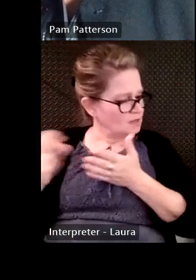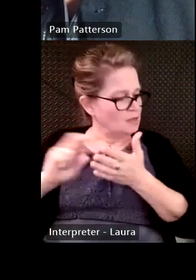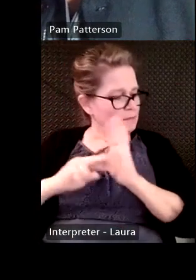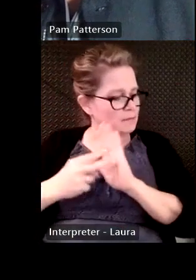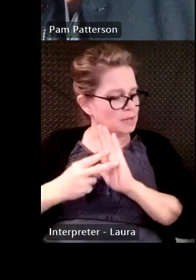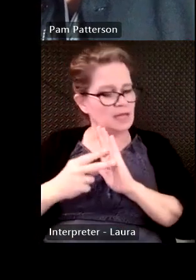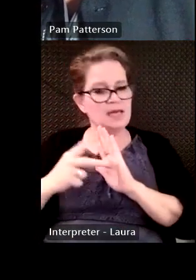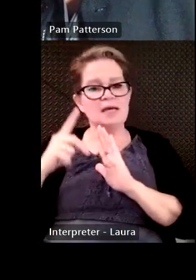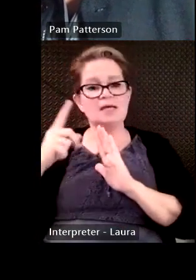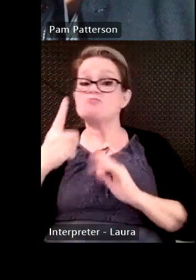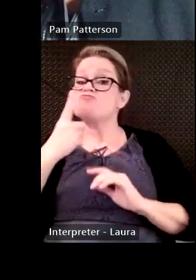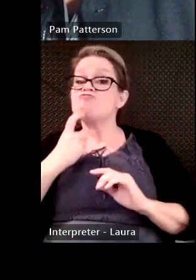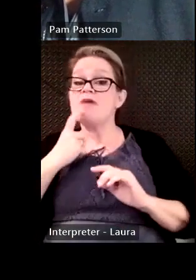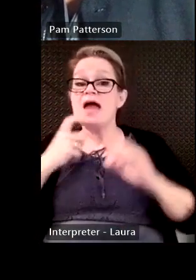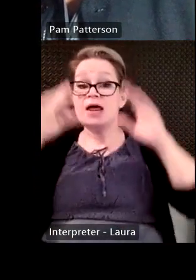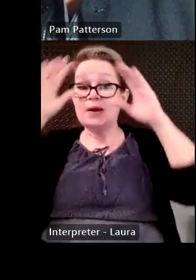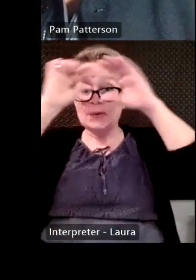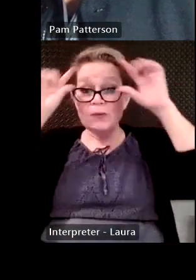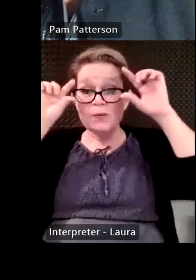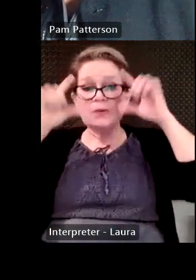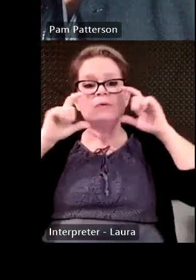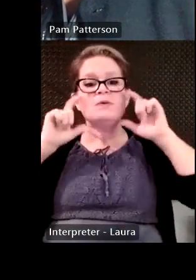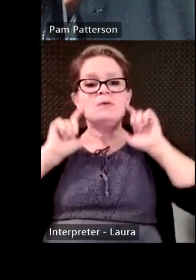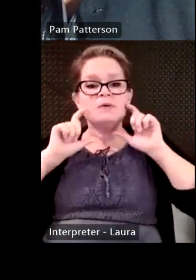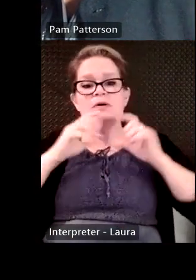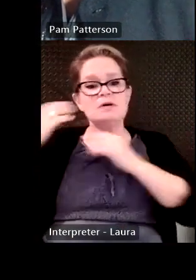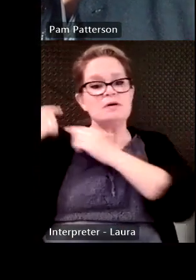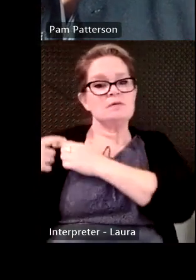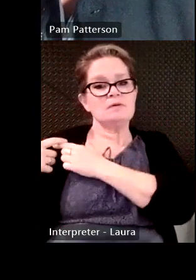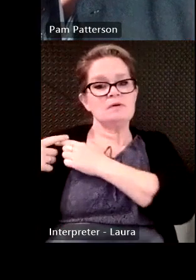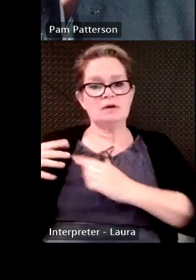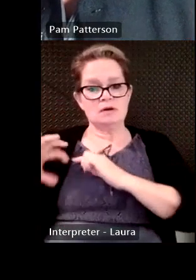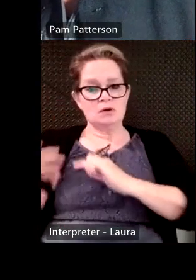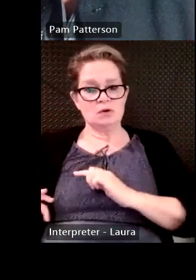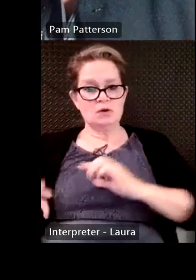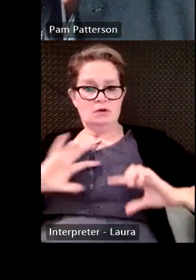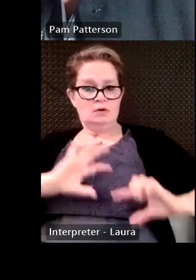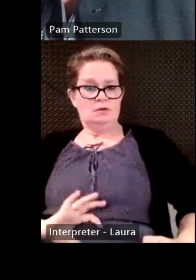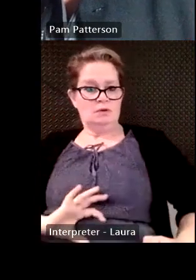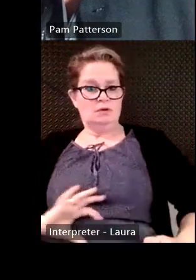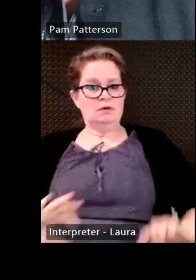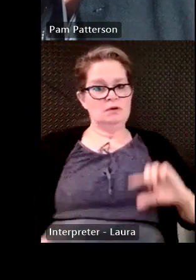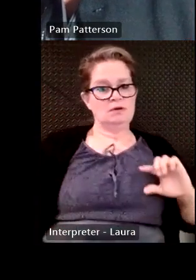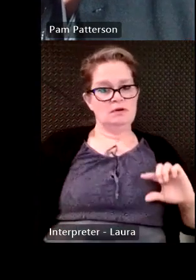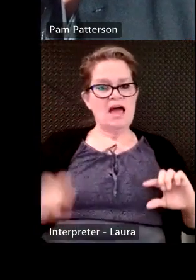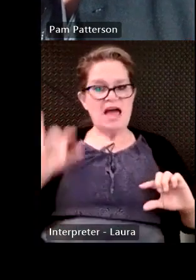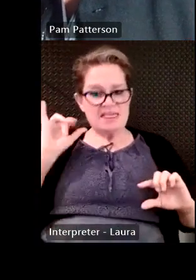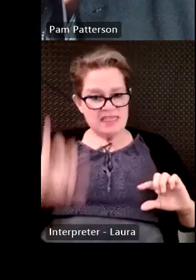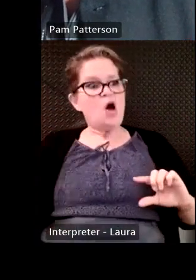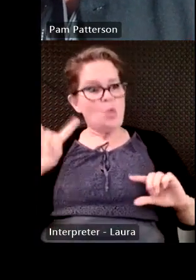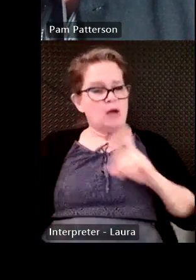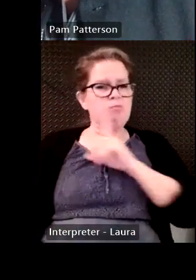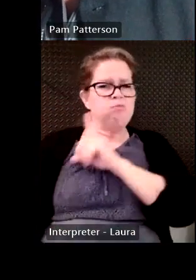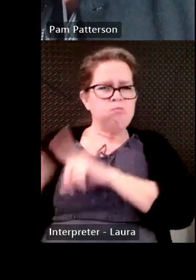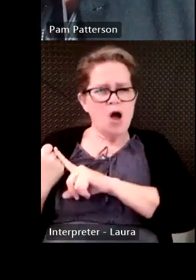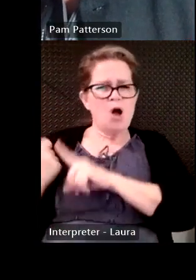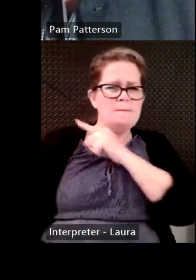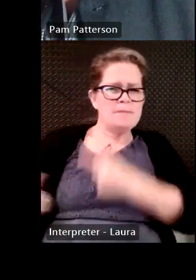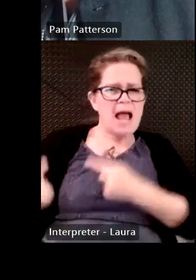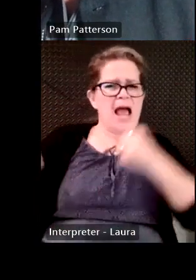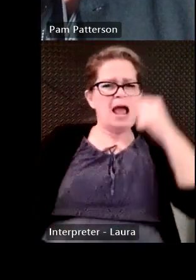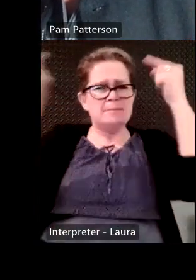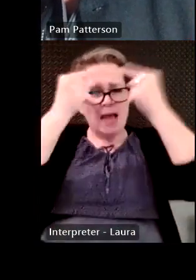located. The rhythmic motion of the needle puncturing the fabric figure became a cathartic process, where instead